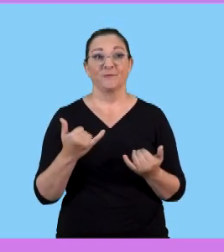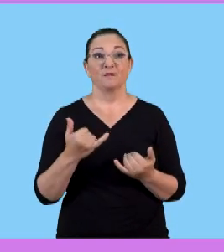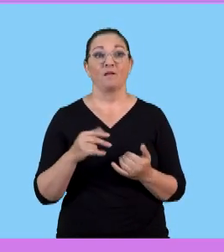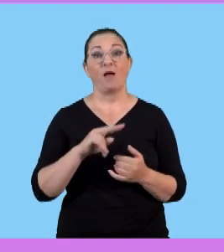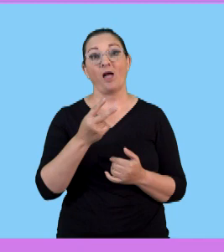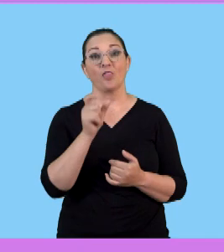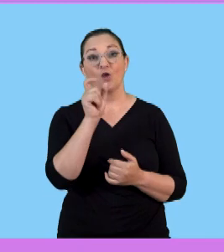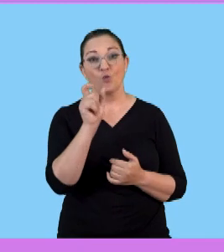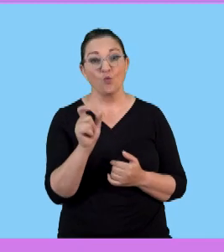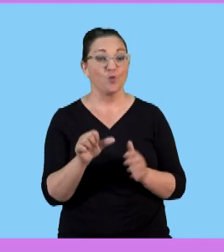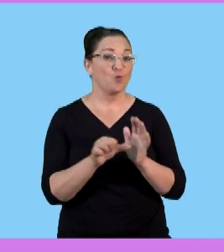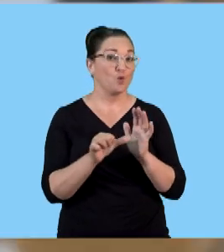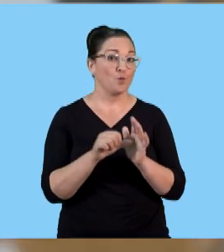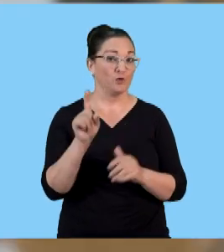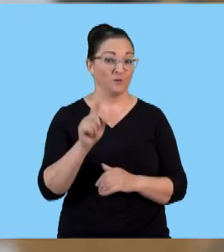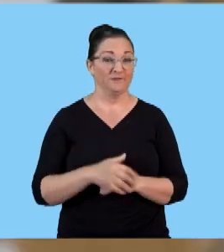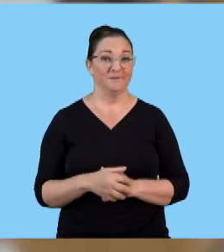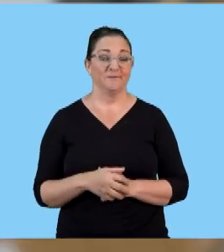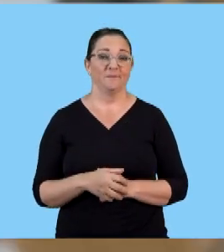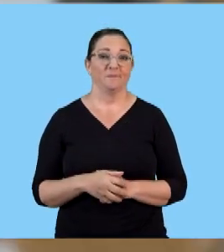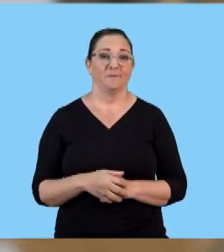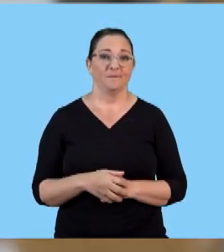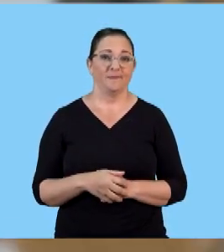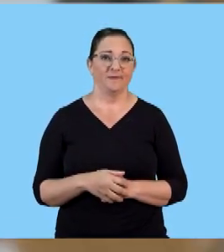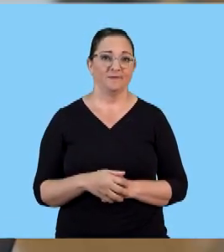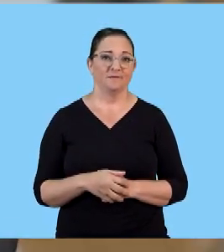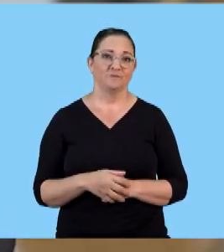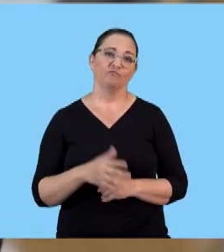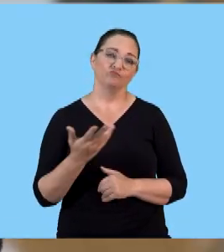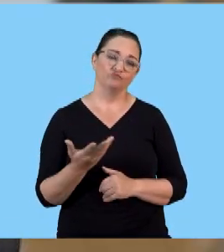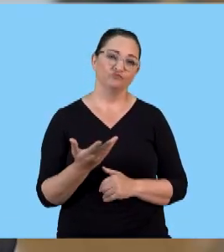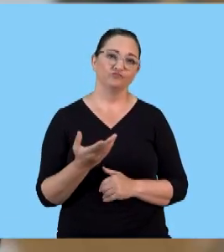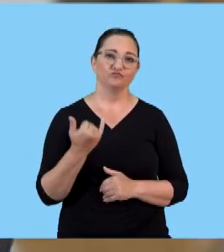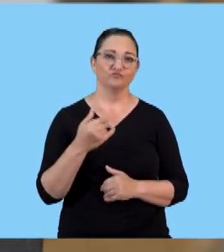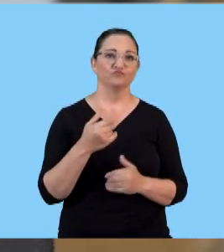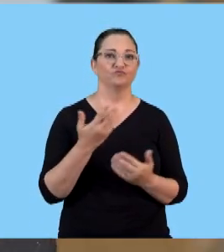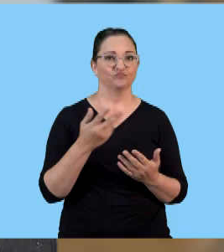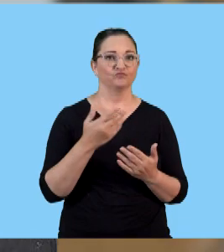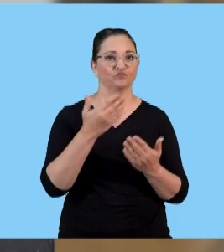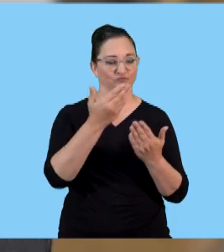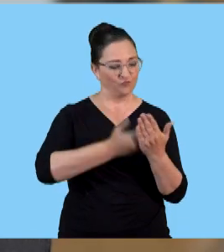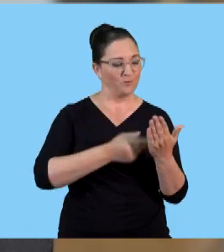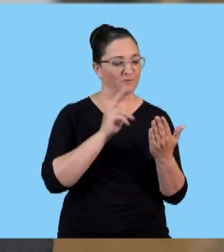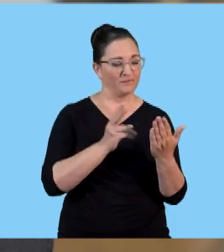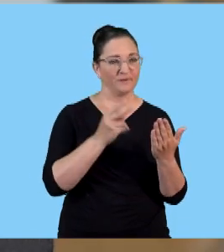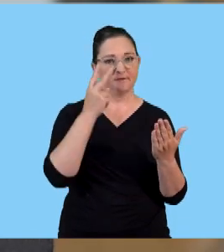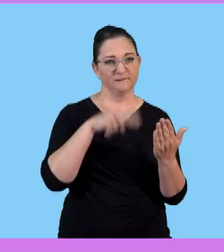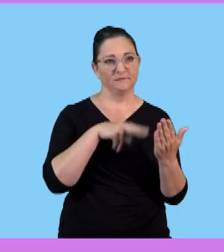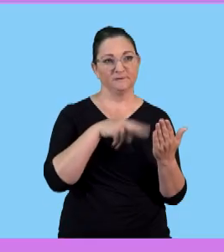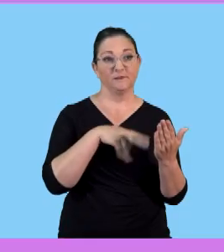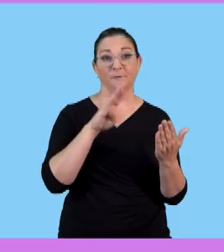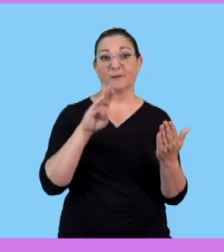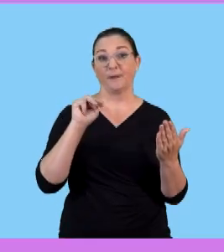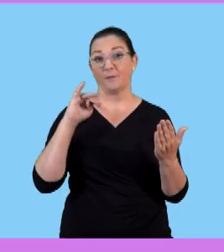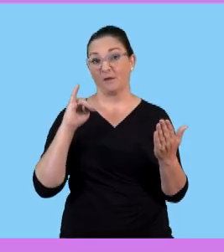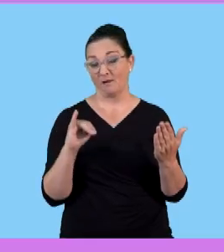at some other important words and terminology as well. So just to go through it again, here I've